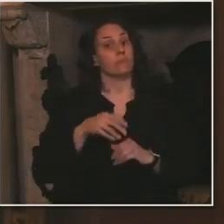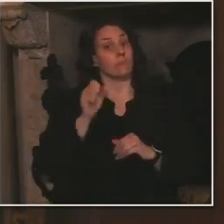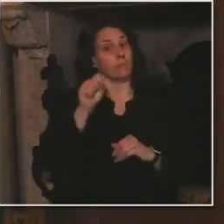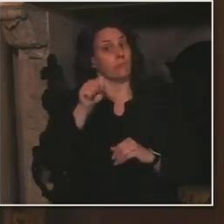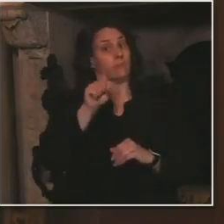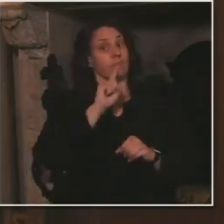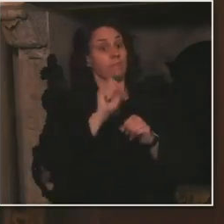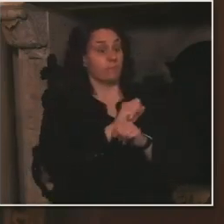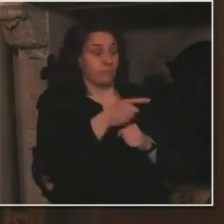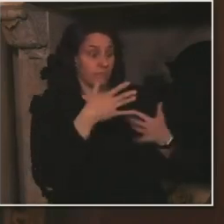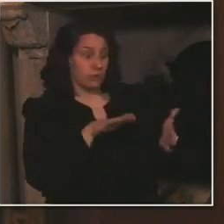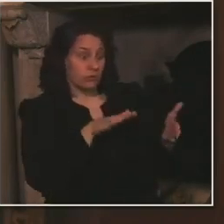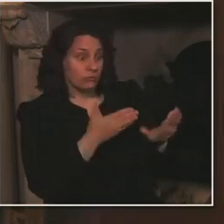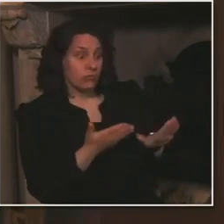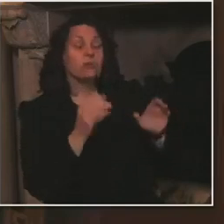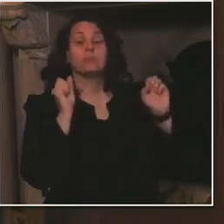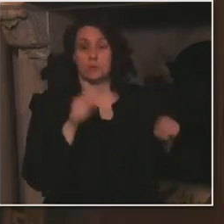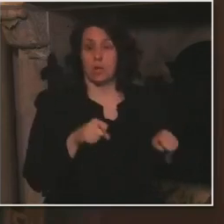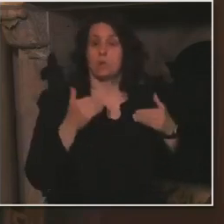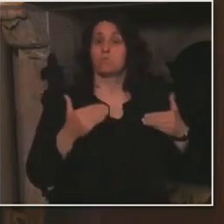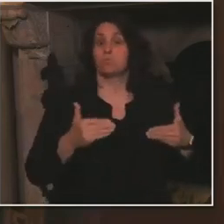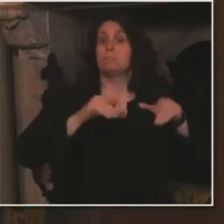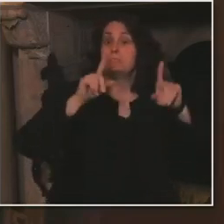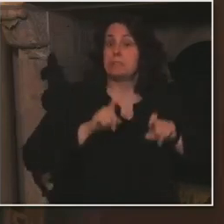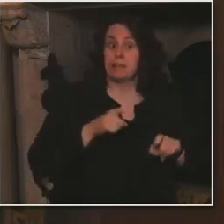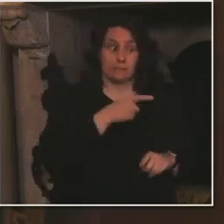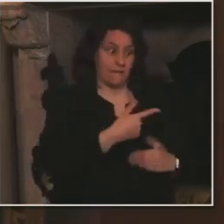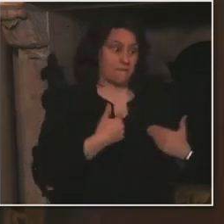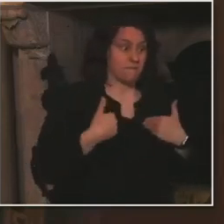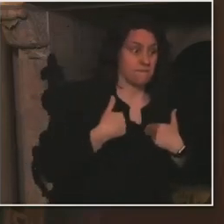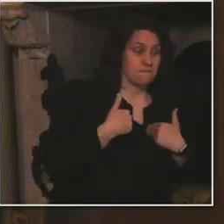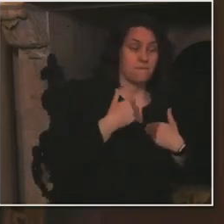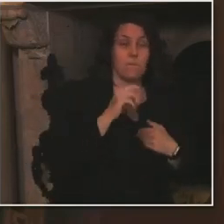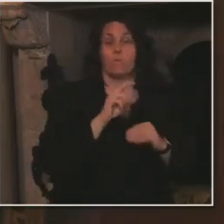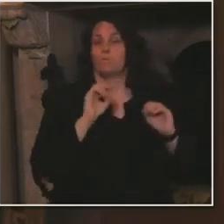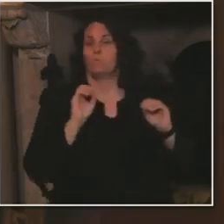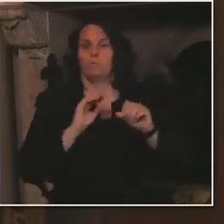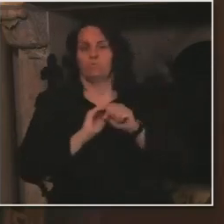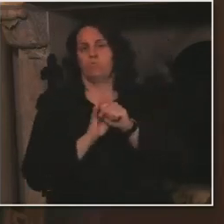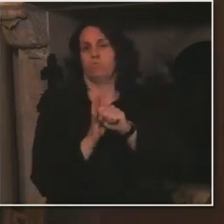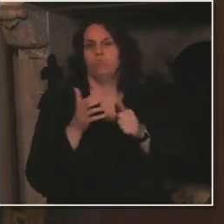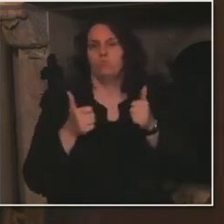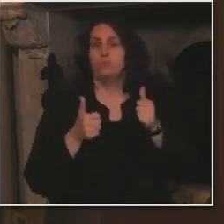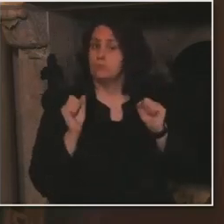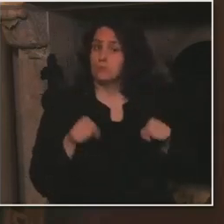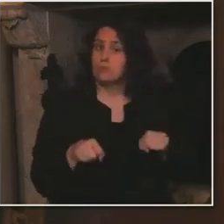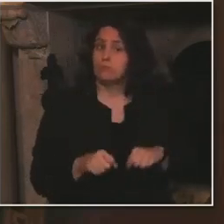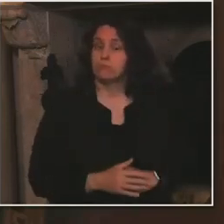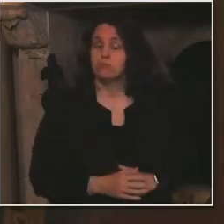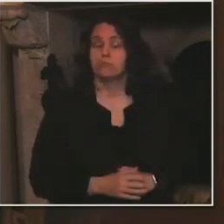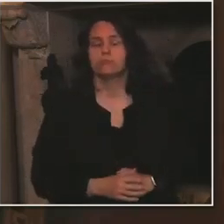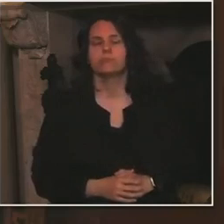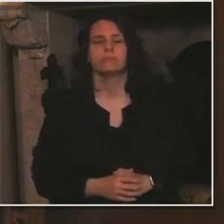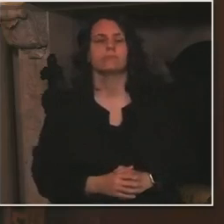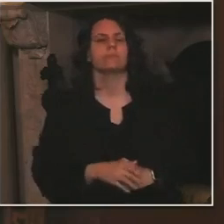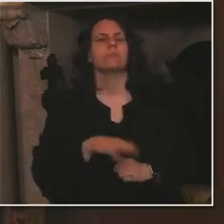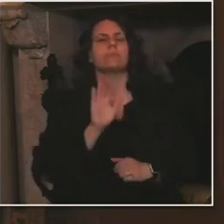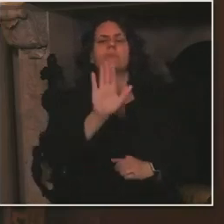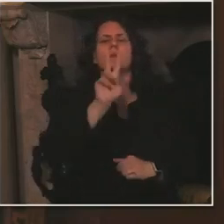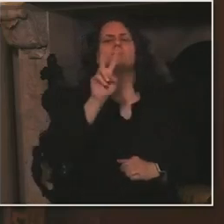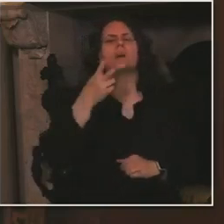level. Regarding the understanding the epidemic in the absence of